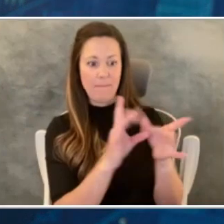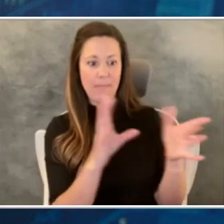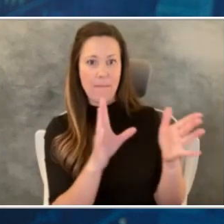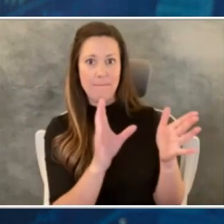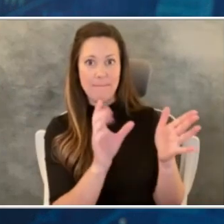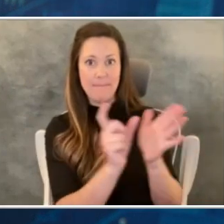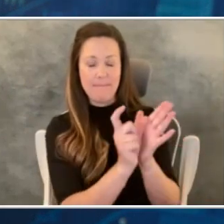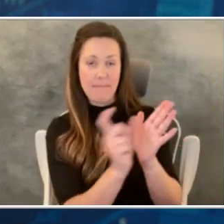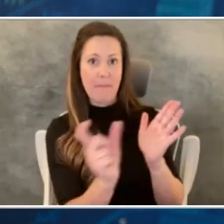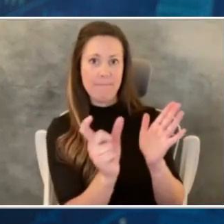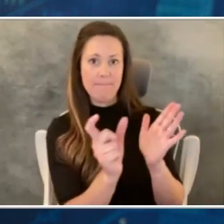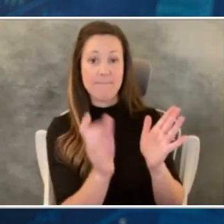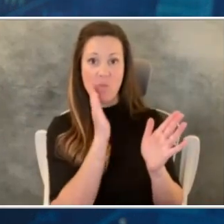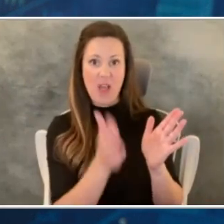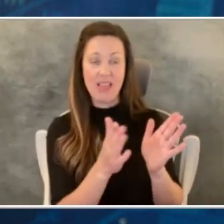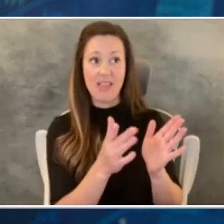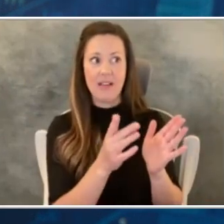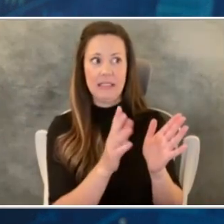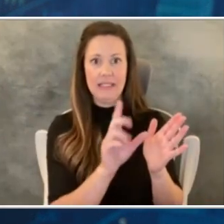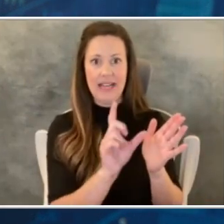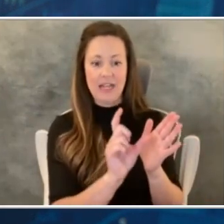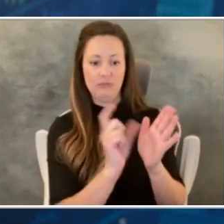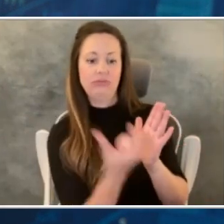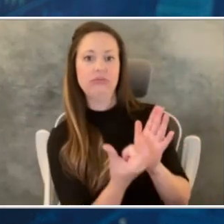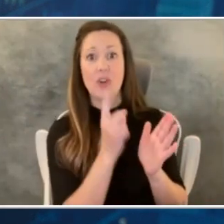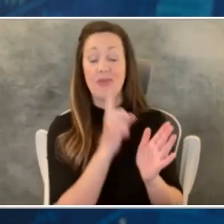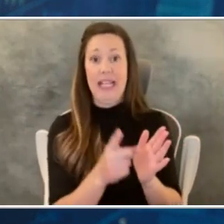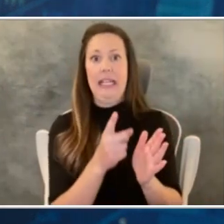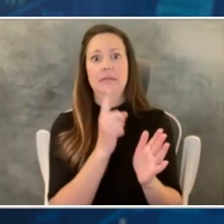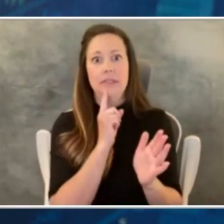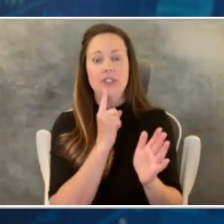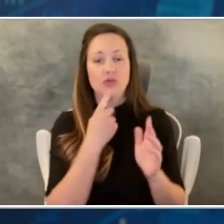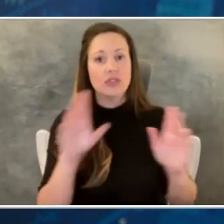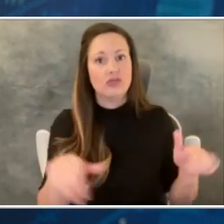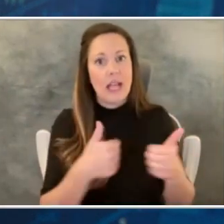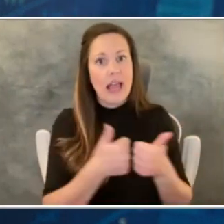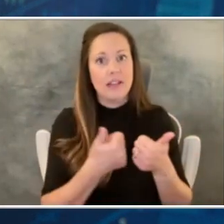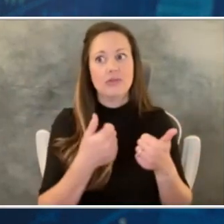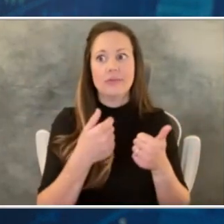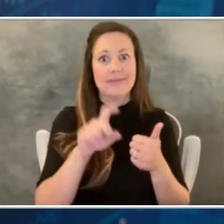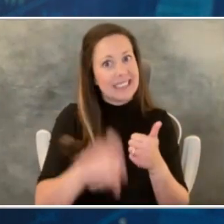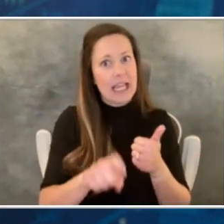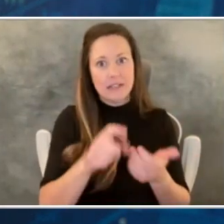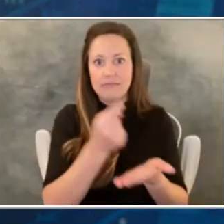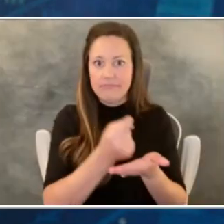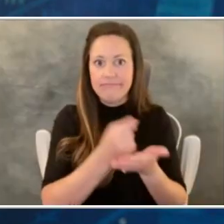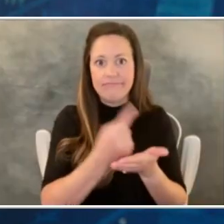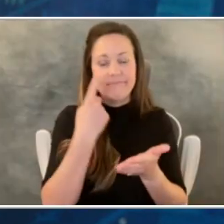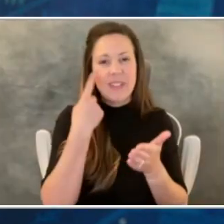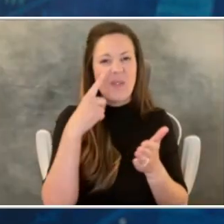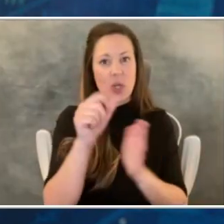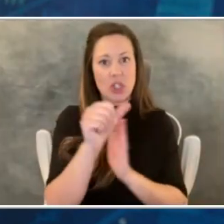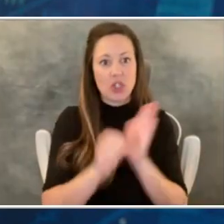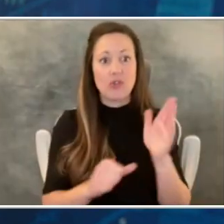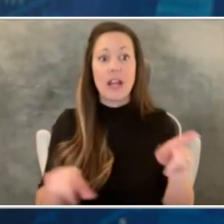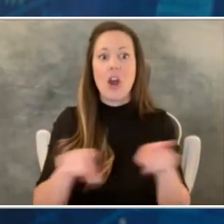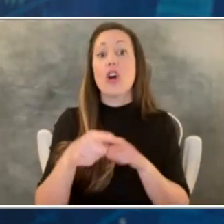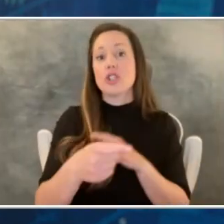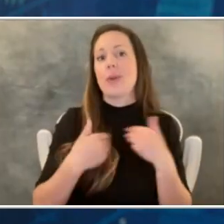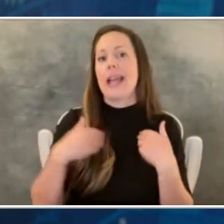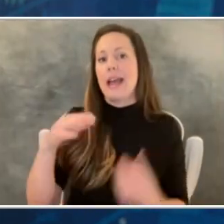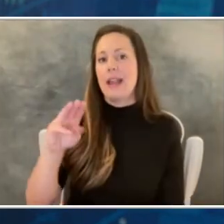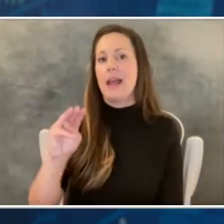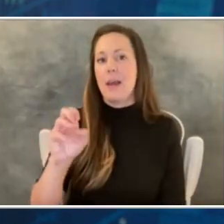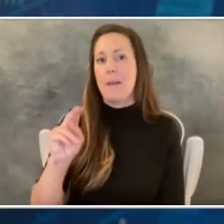challenging and really a necessity to treat surgically. He also had a pretty complex lateral meniscus tear, and so that